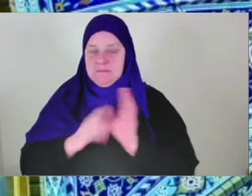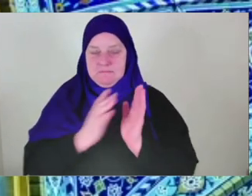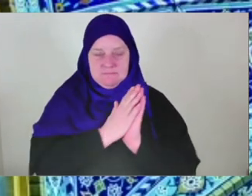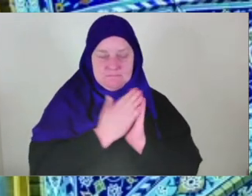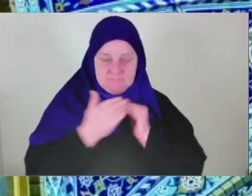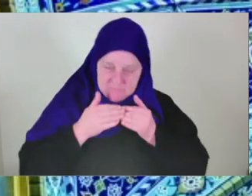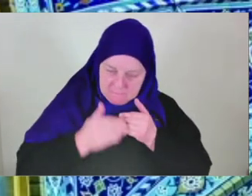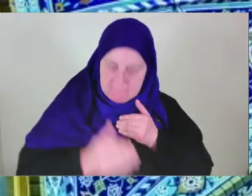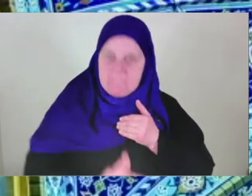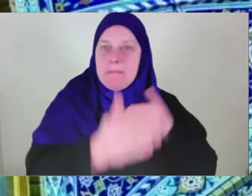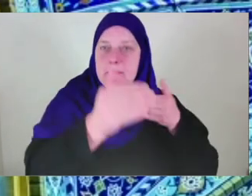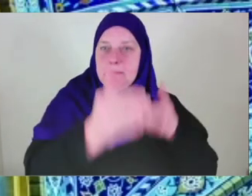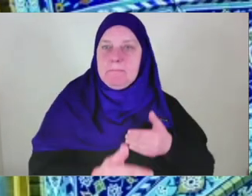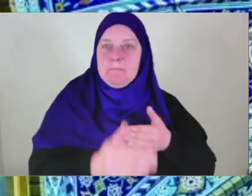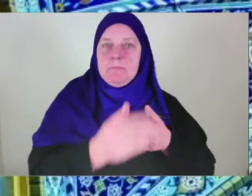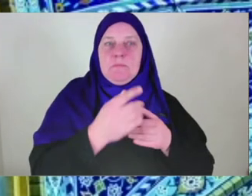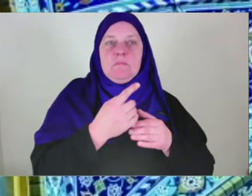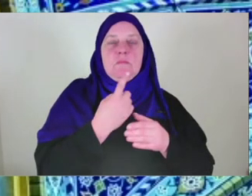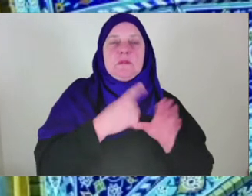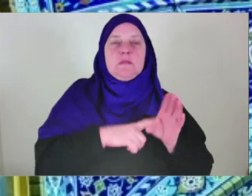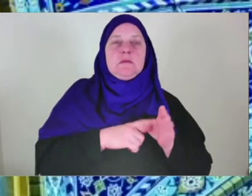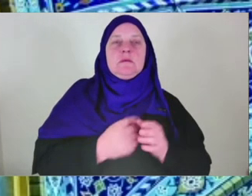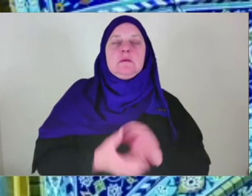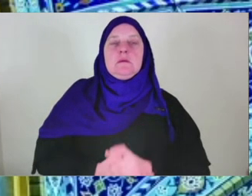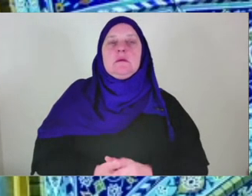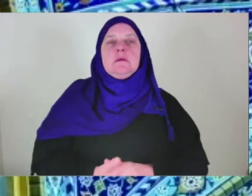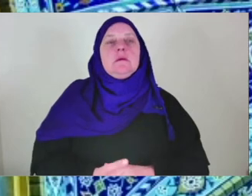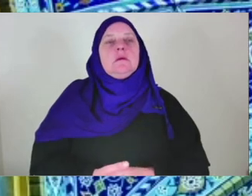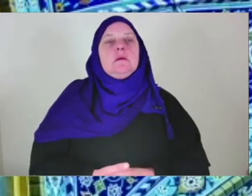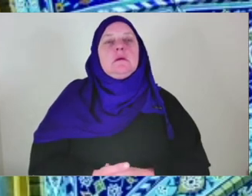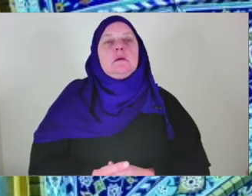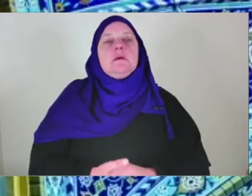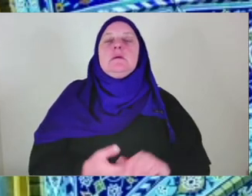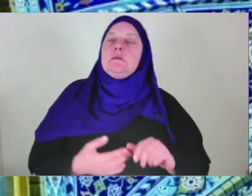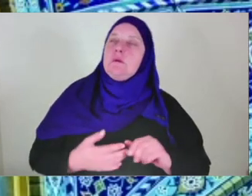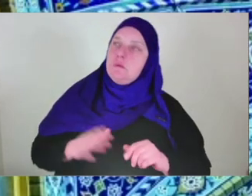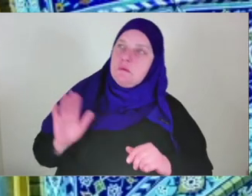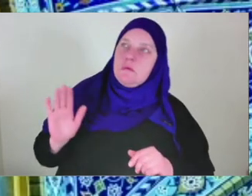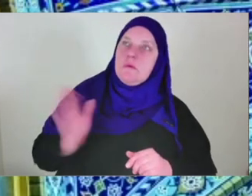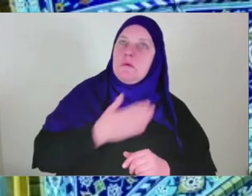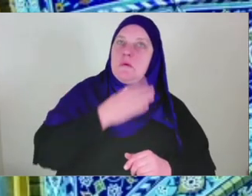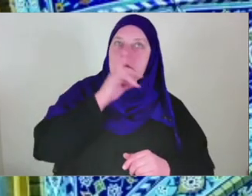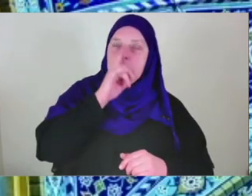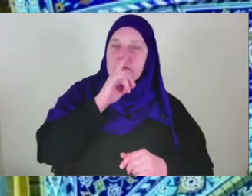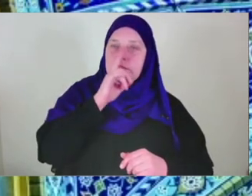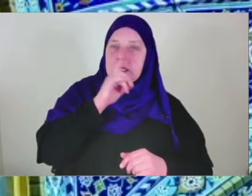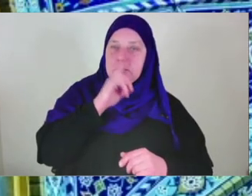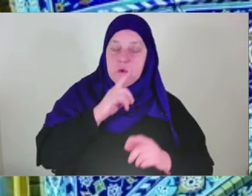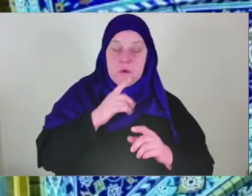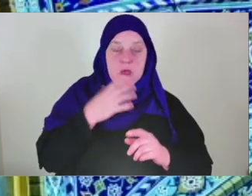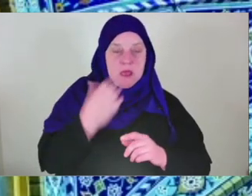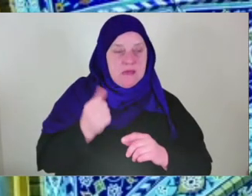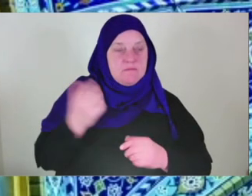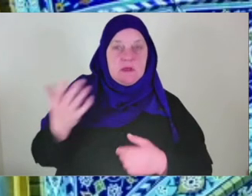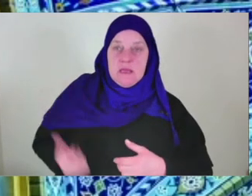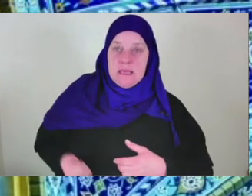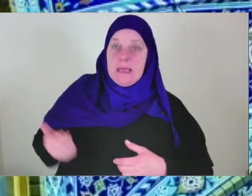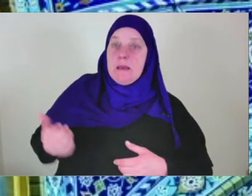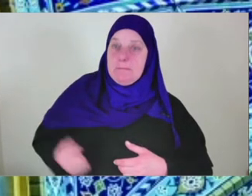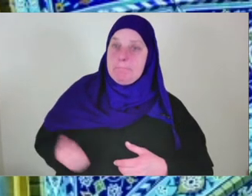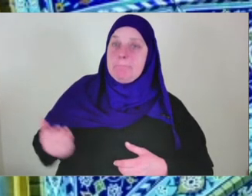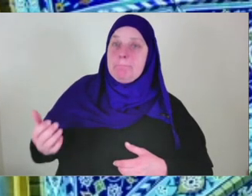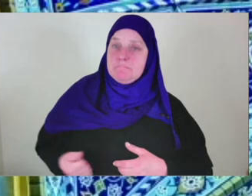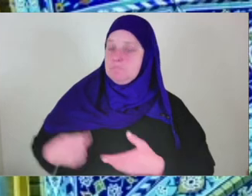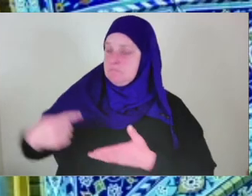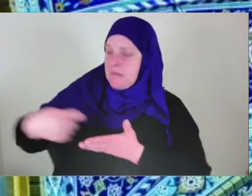realize that, no, it's not the case. Everyone who has an income, kind of khums applies to them. So the first pay slip or